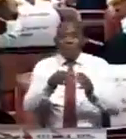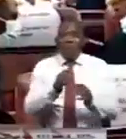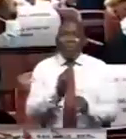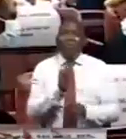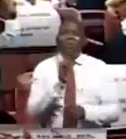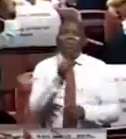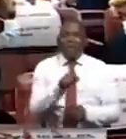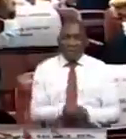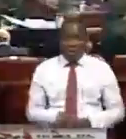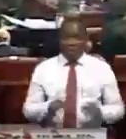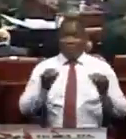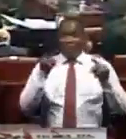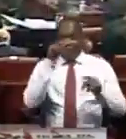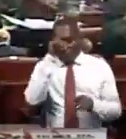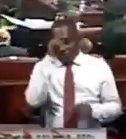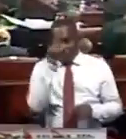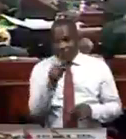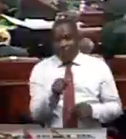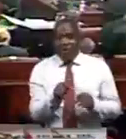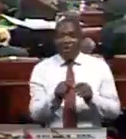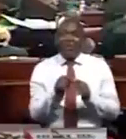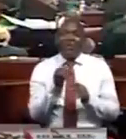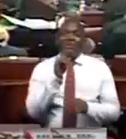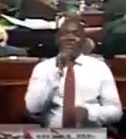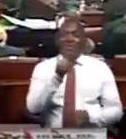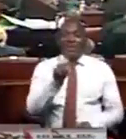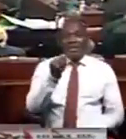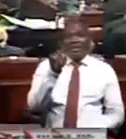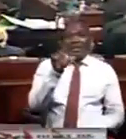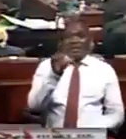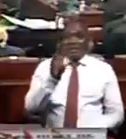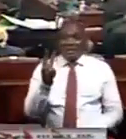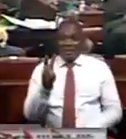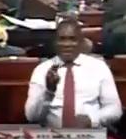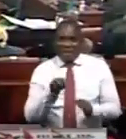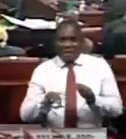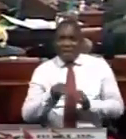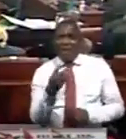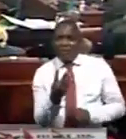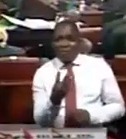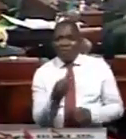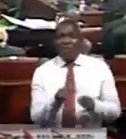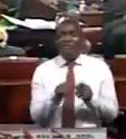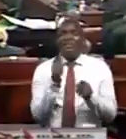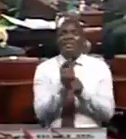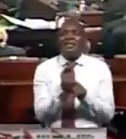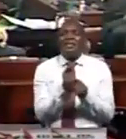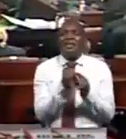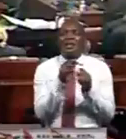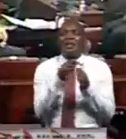appropriately. The Order 36 Rule 4 is only regulating order of